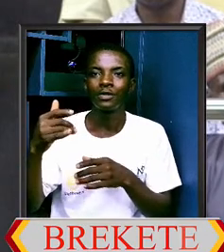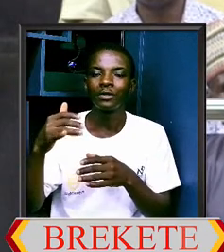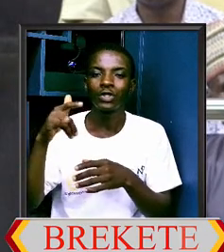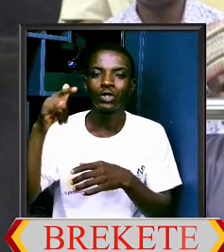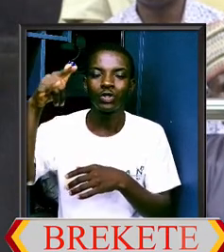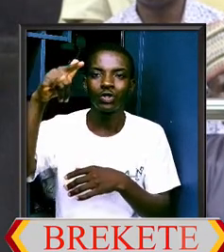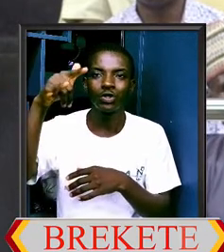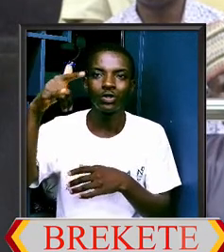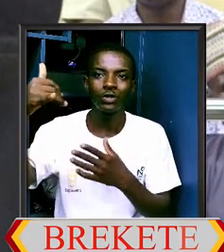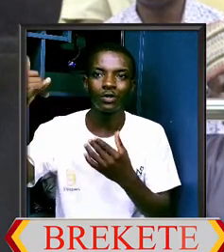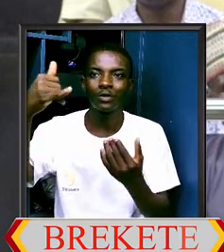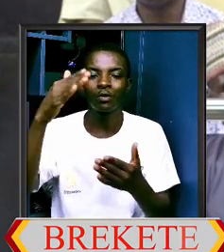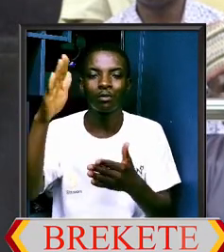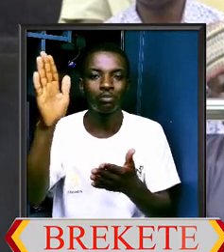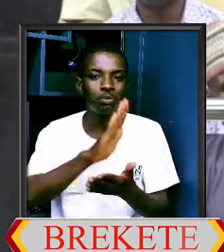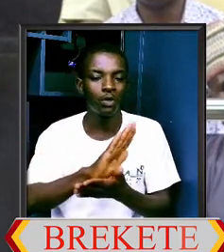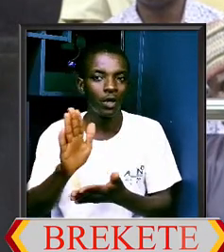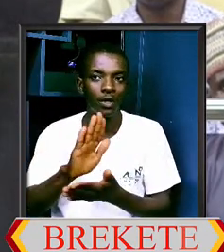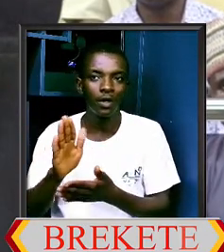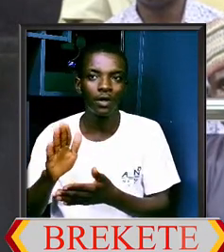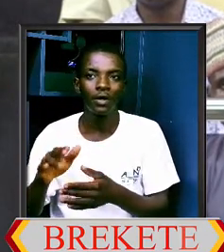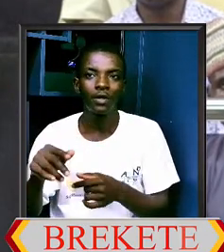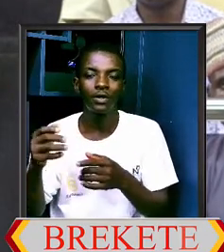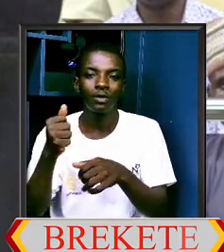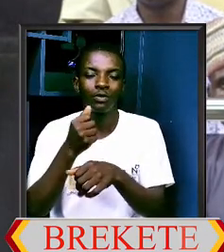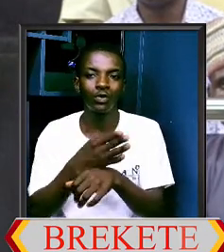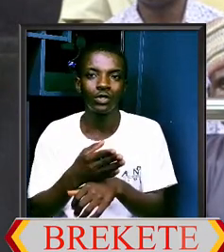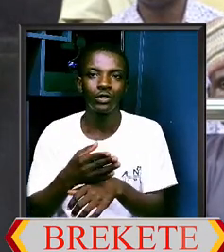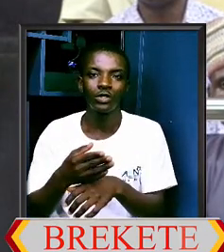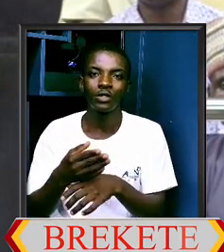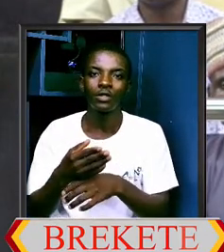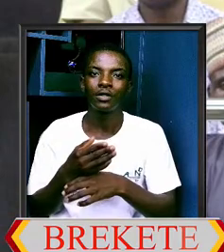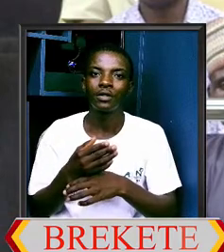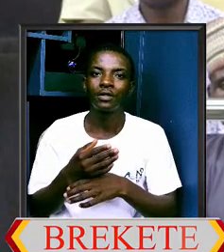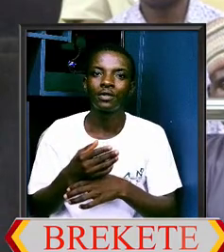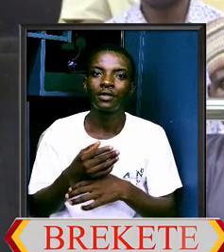them, carry on come Abuja here, do